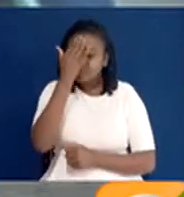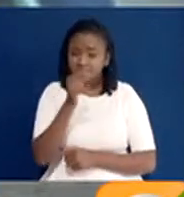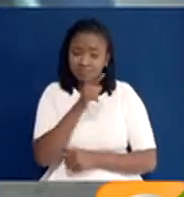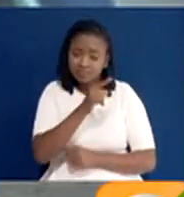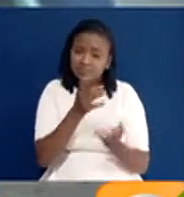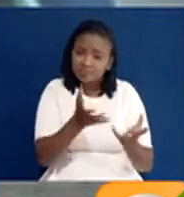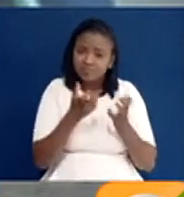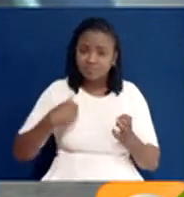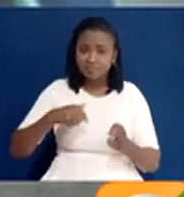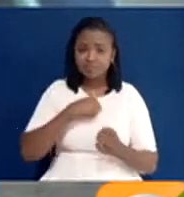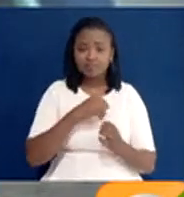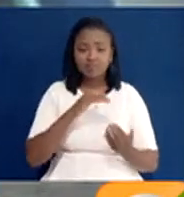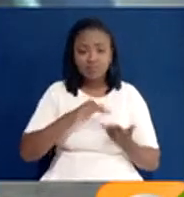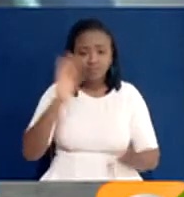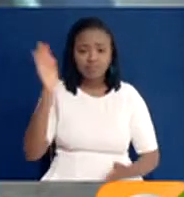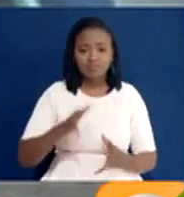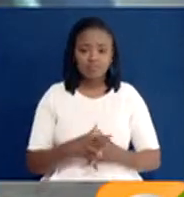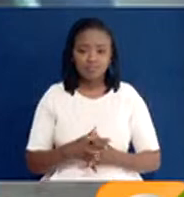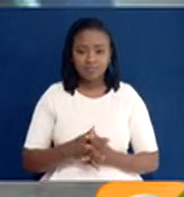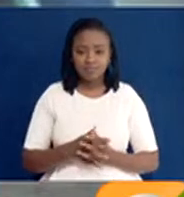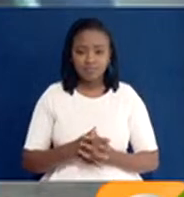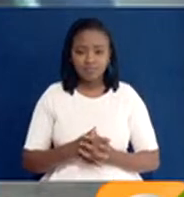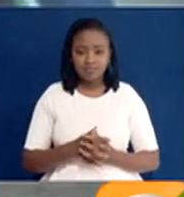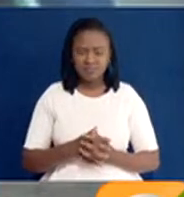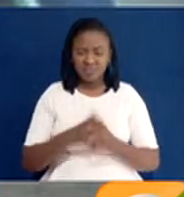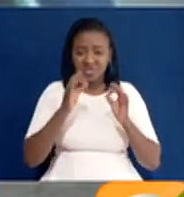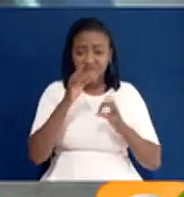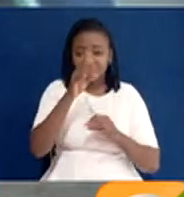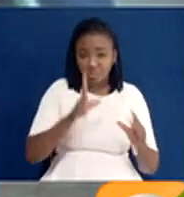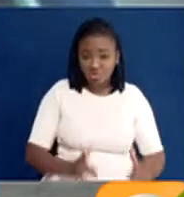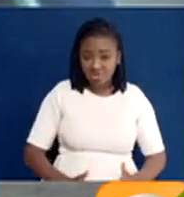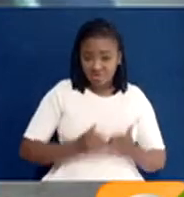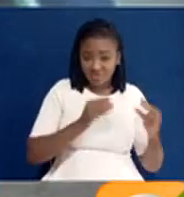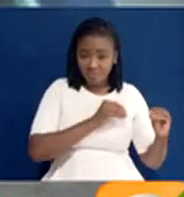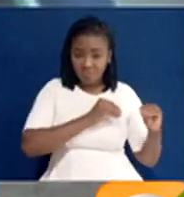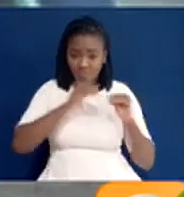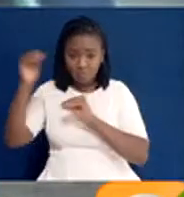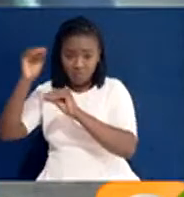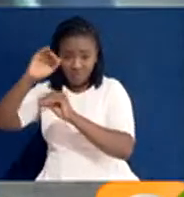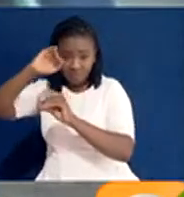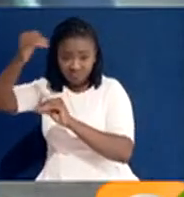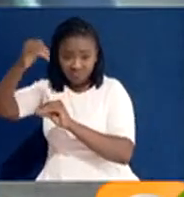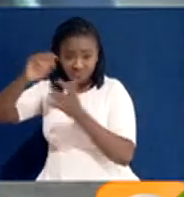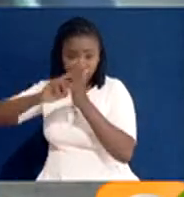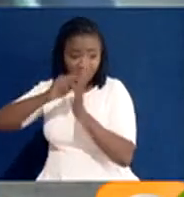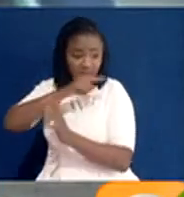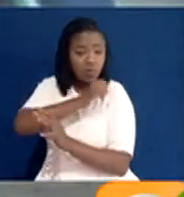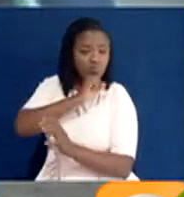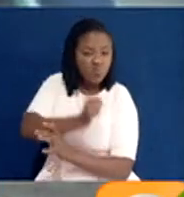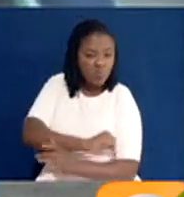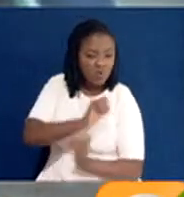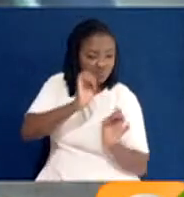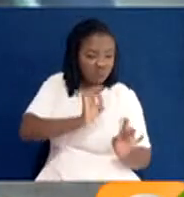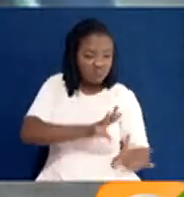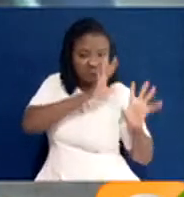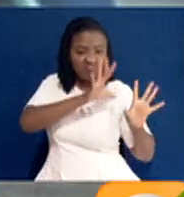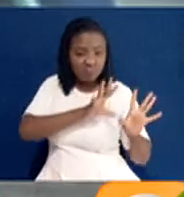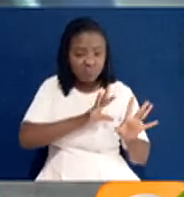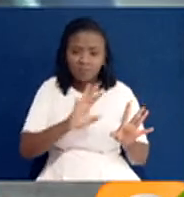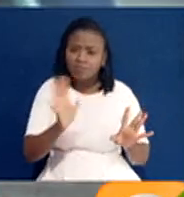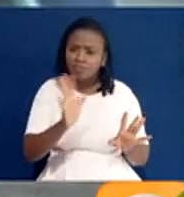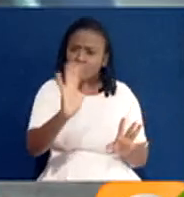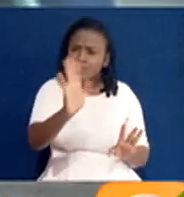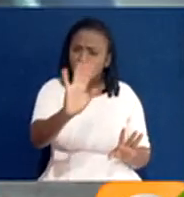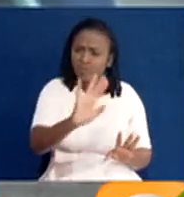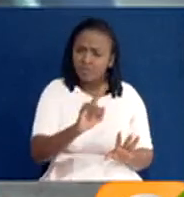most. Leaving the village and making a life in the city does not mean forgetting our wazee. Their prayers and wishes do